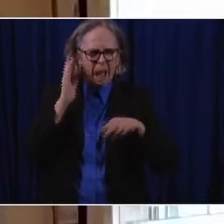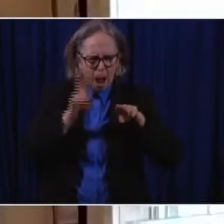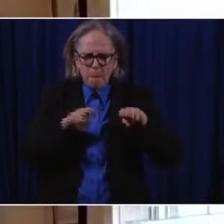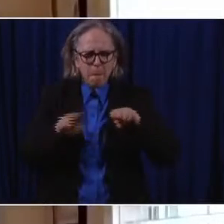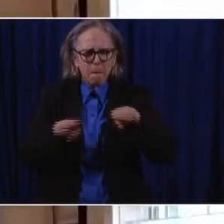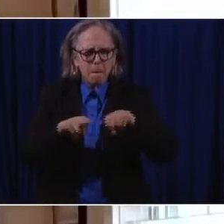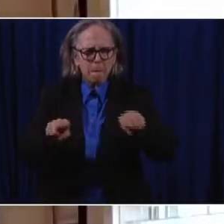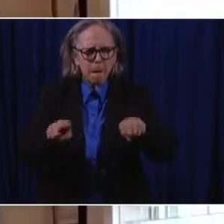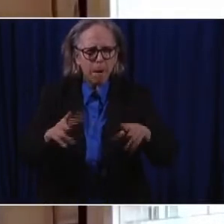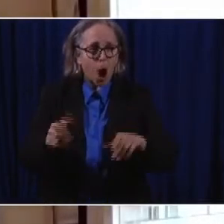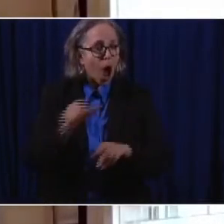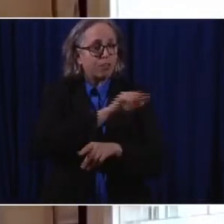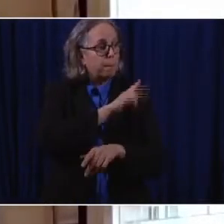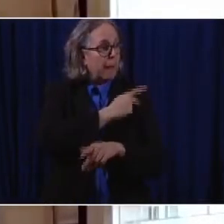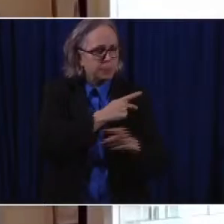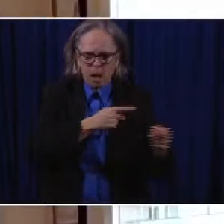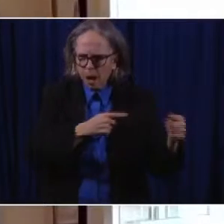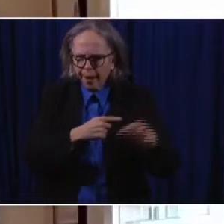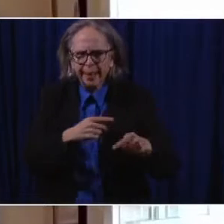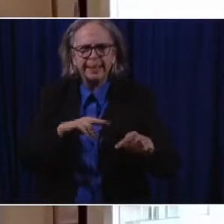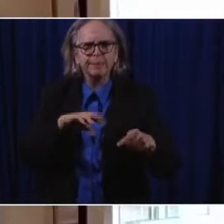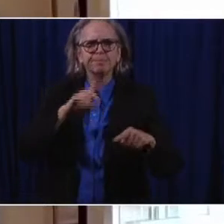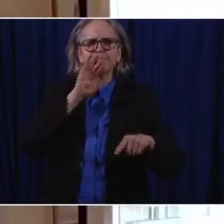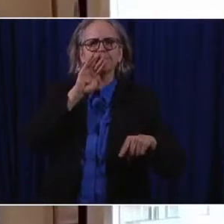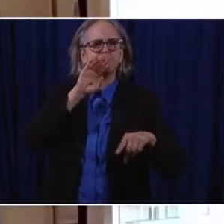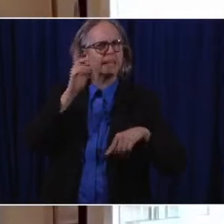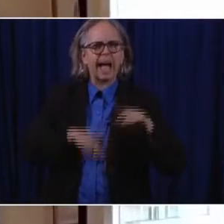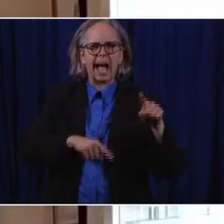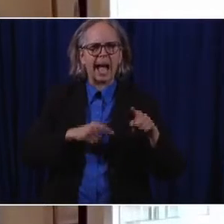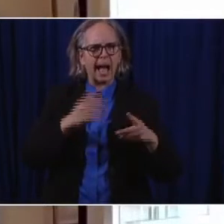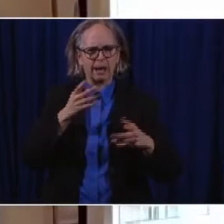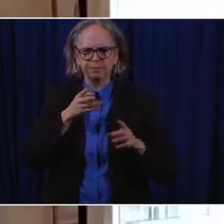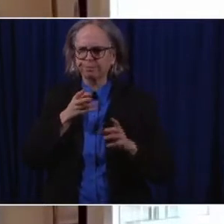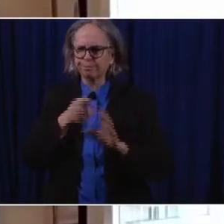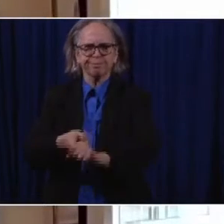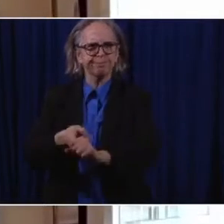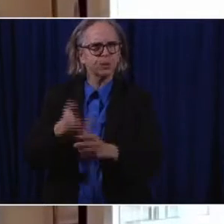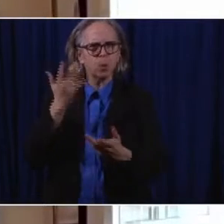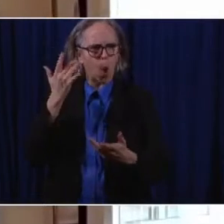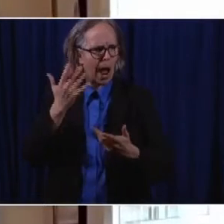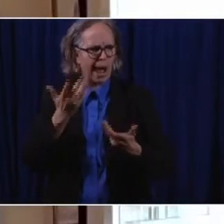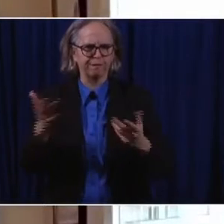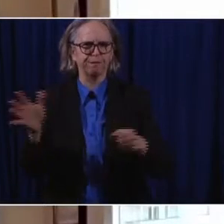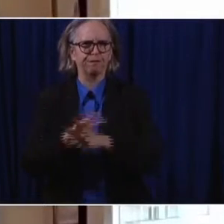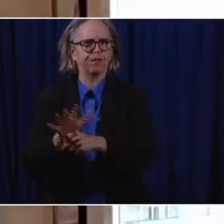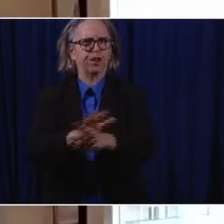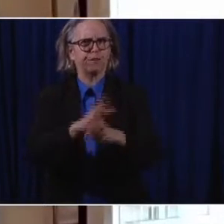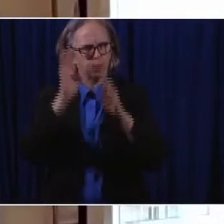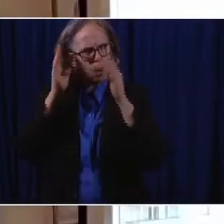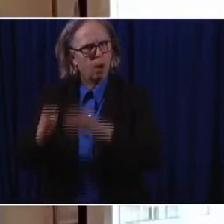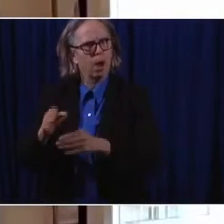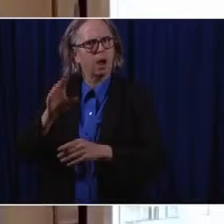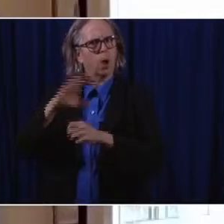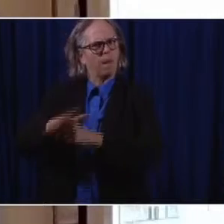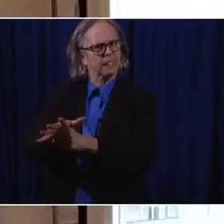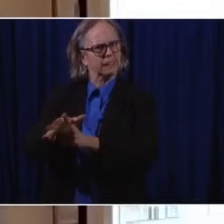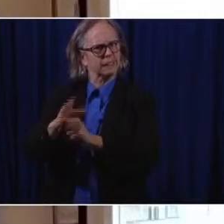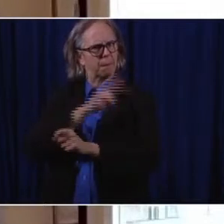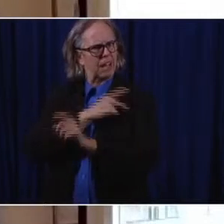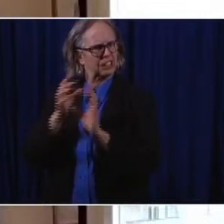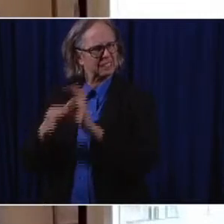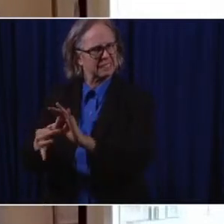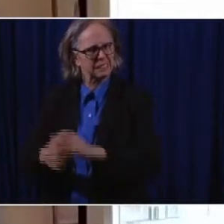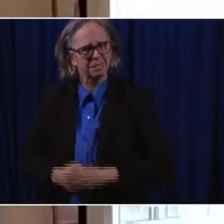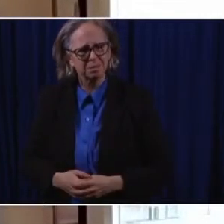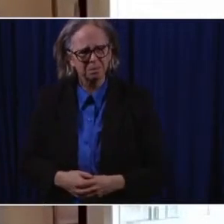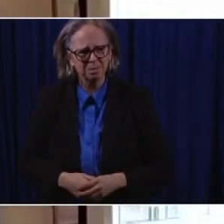that busy ICU. As we look at today's numbers, we can see that in every region